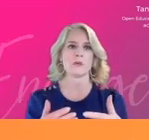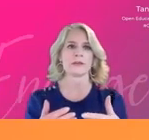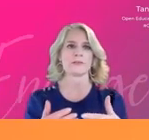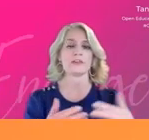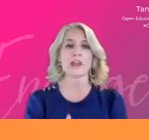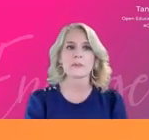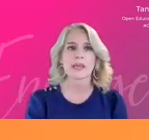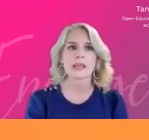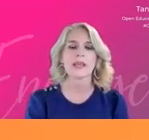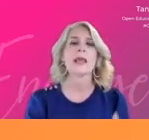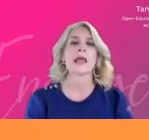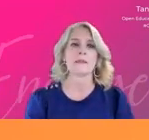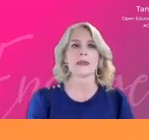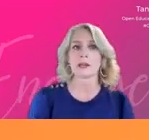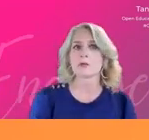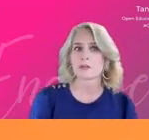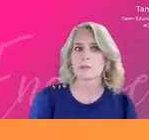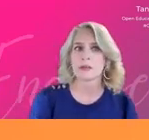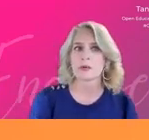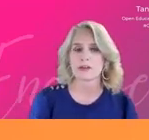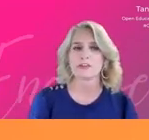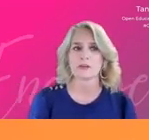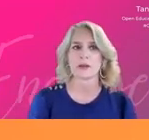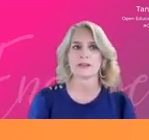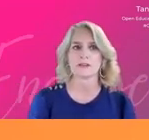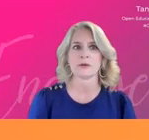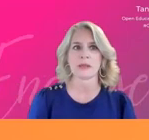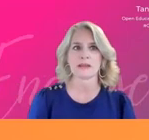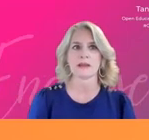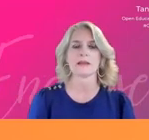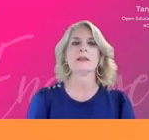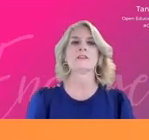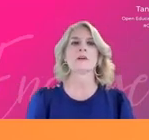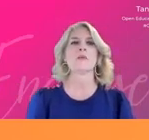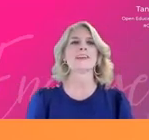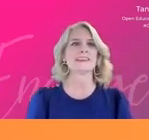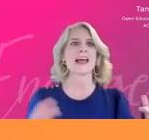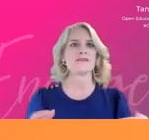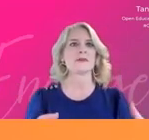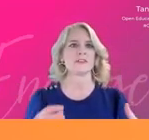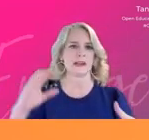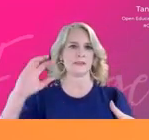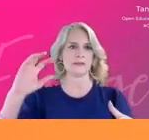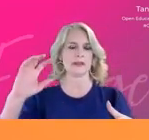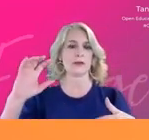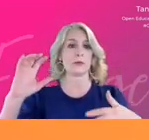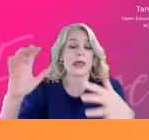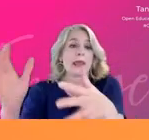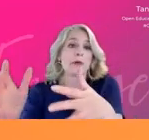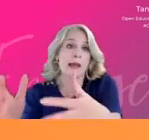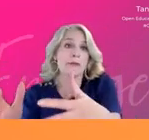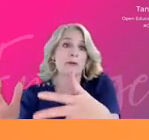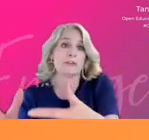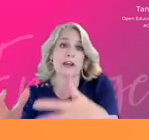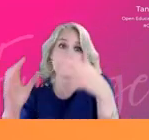one-on-one with Jamie. And then I know some people reached out directly to Amanda. So we did have those kind of, you know,